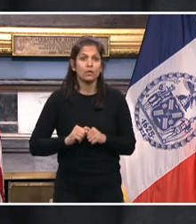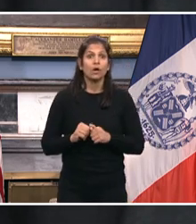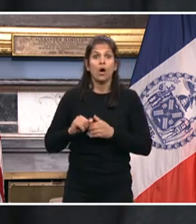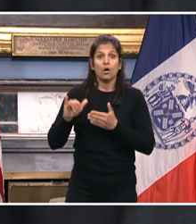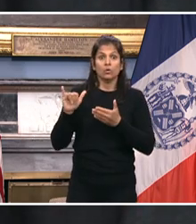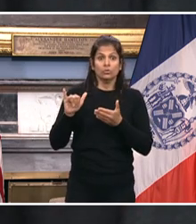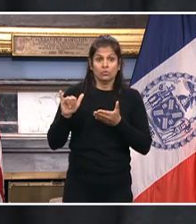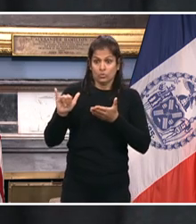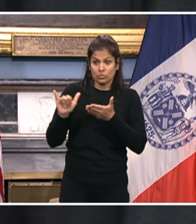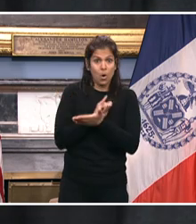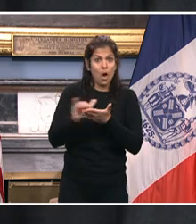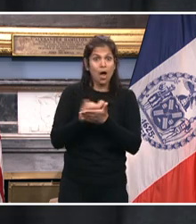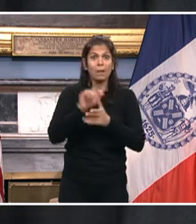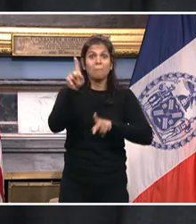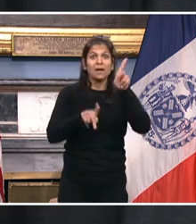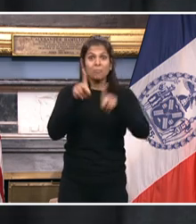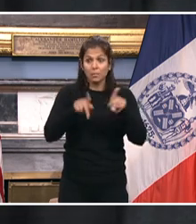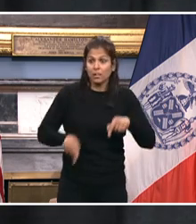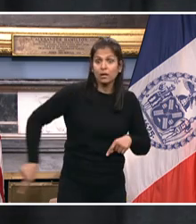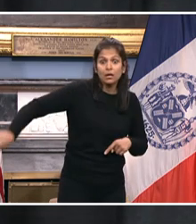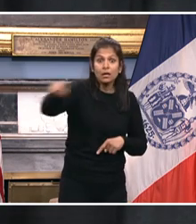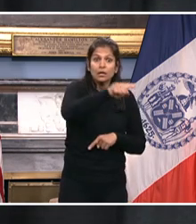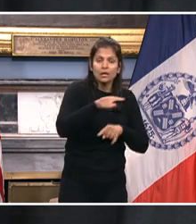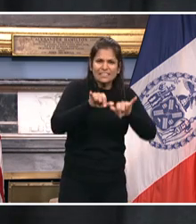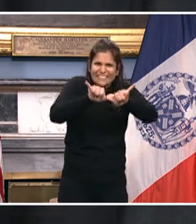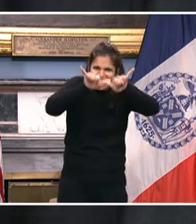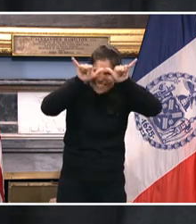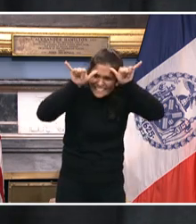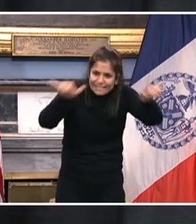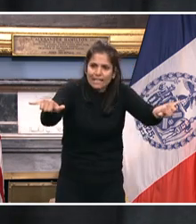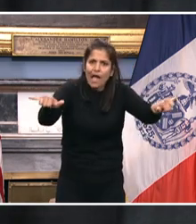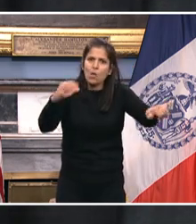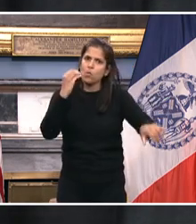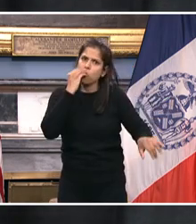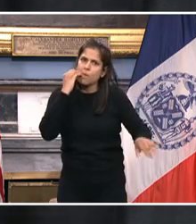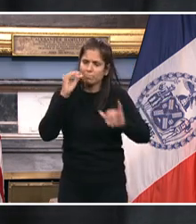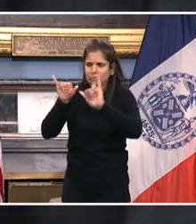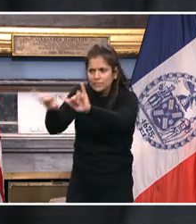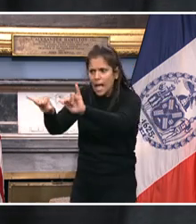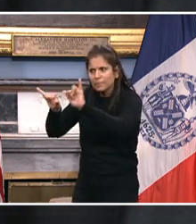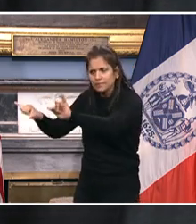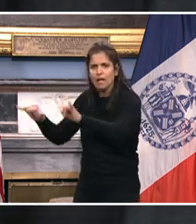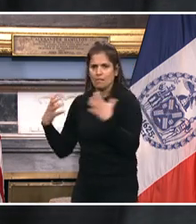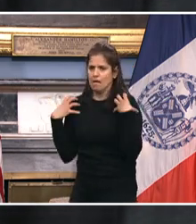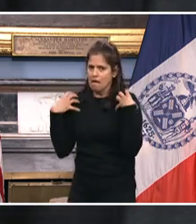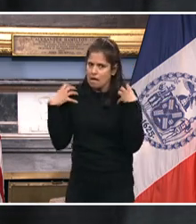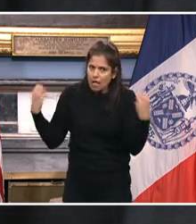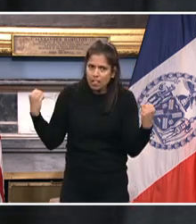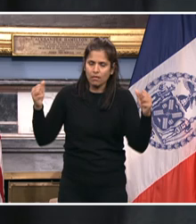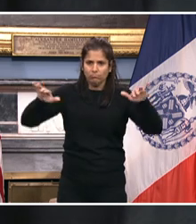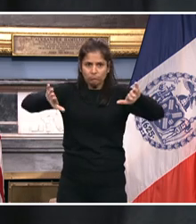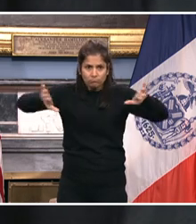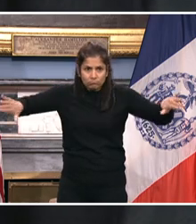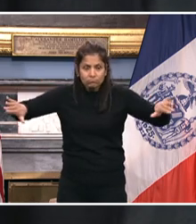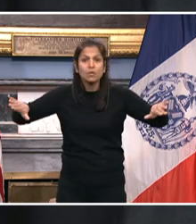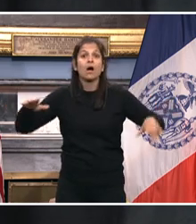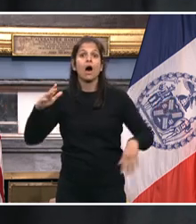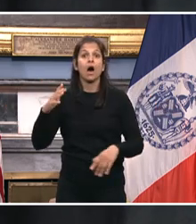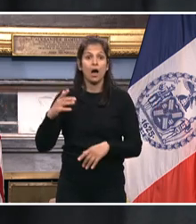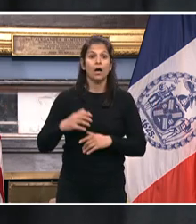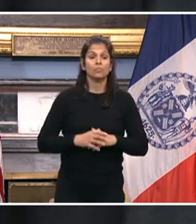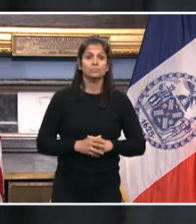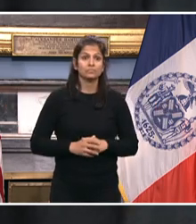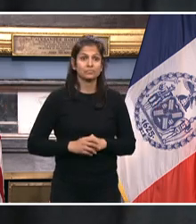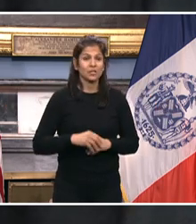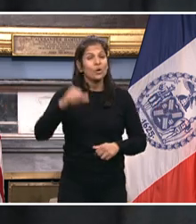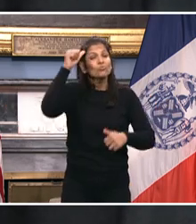could, and again, those three indicators I talked about, if they all move together for 10 days to 2 weeks, that's when we start to